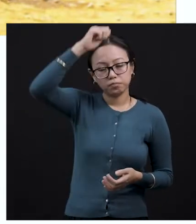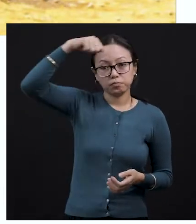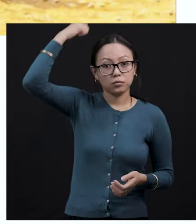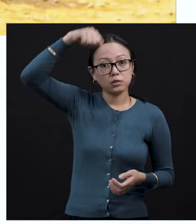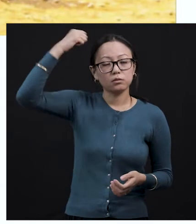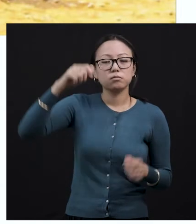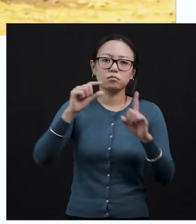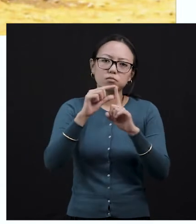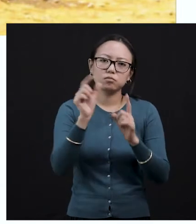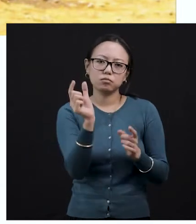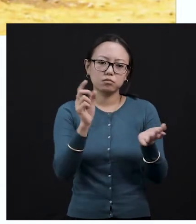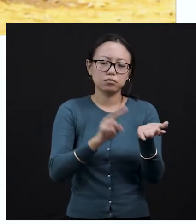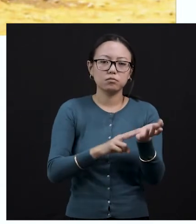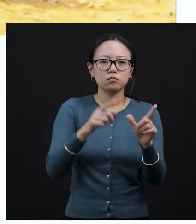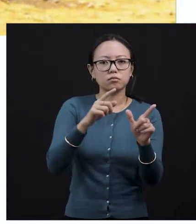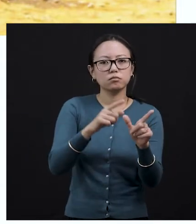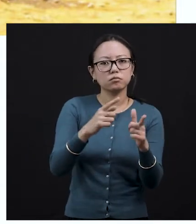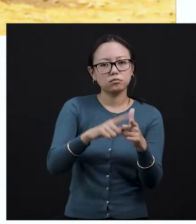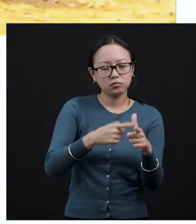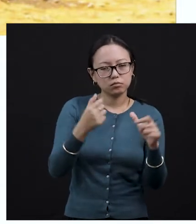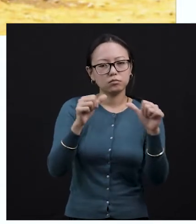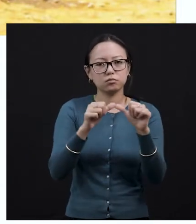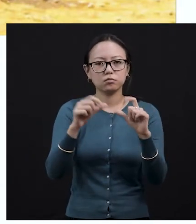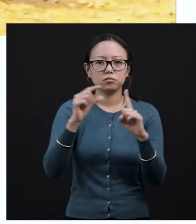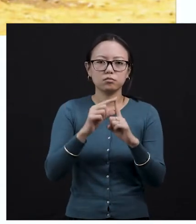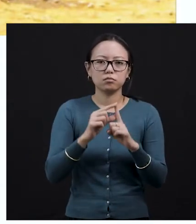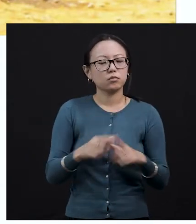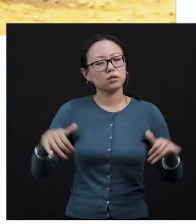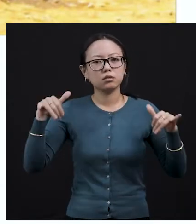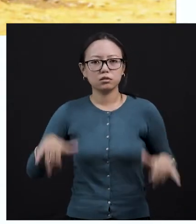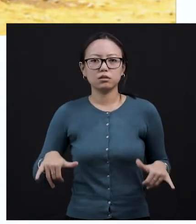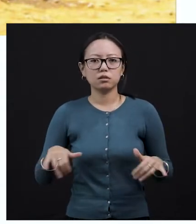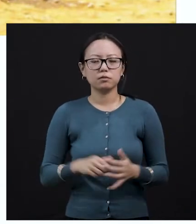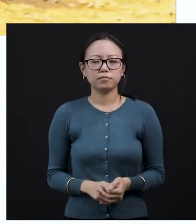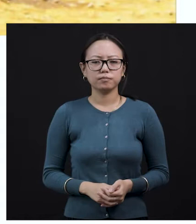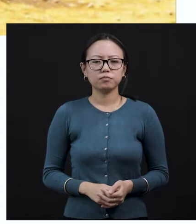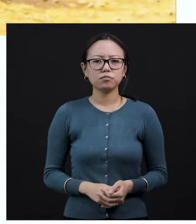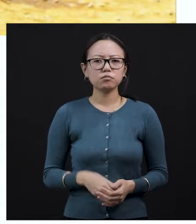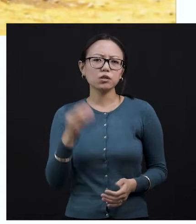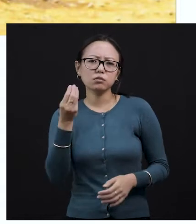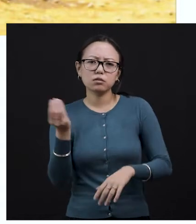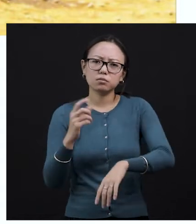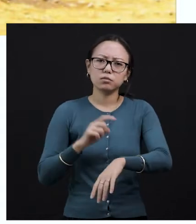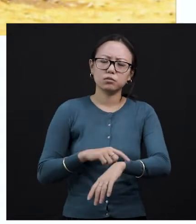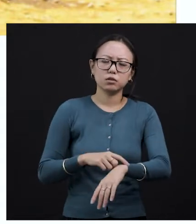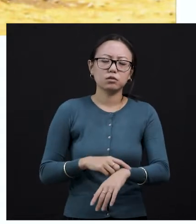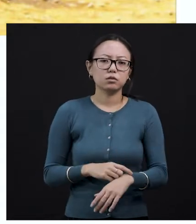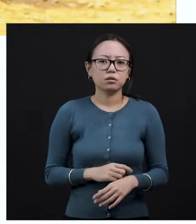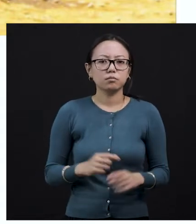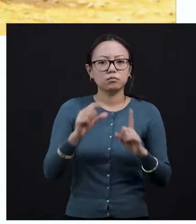started their settlement in an Indian state known as Punjab, and after staying there for some time,